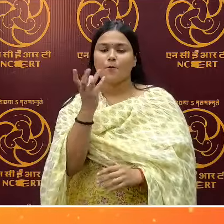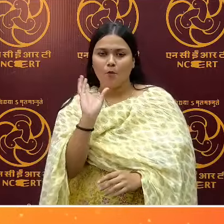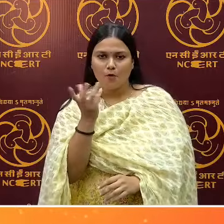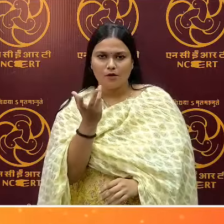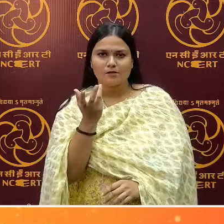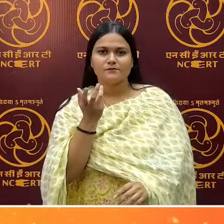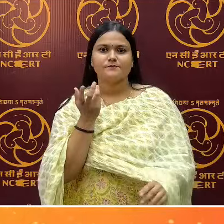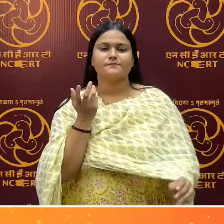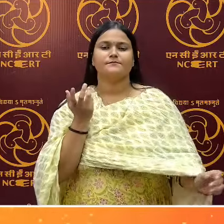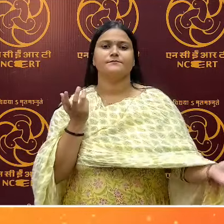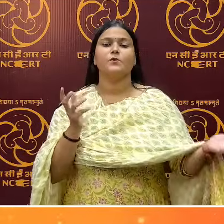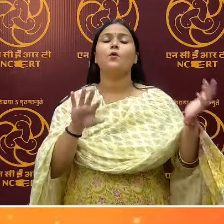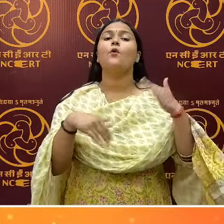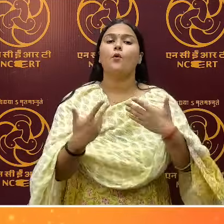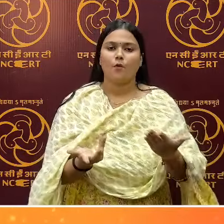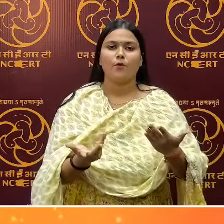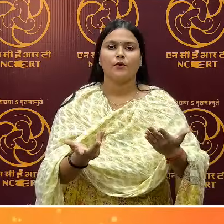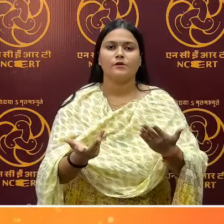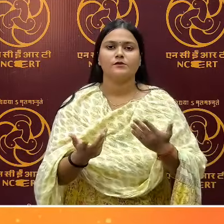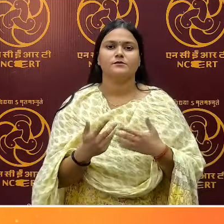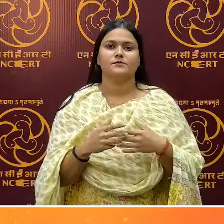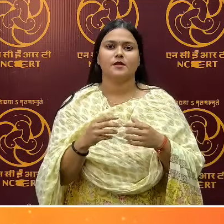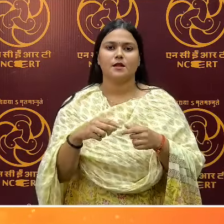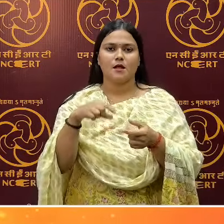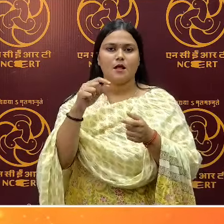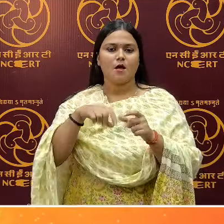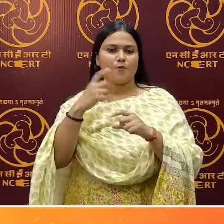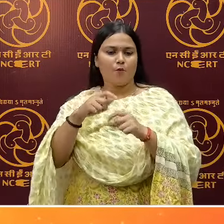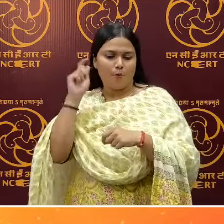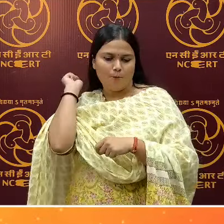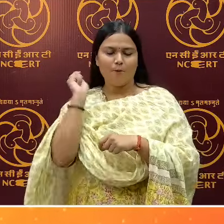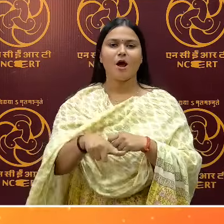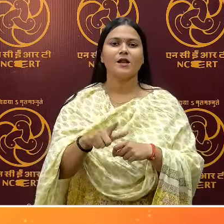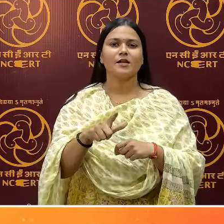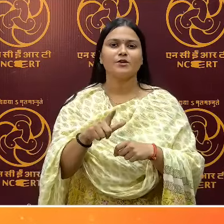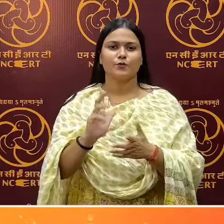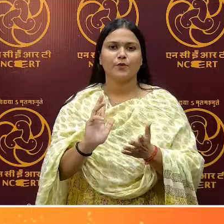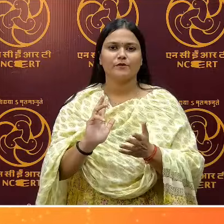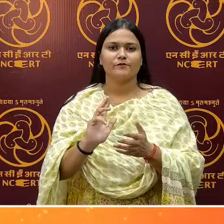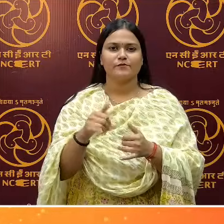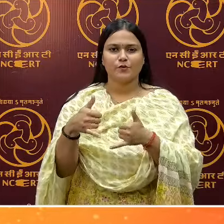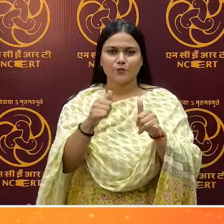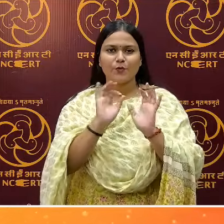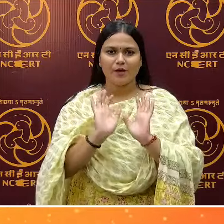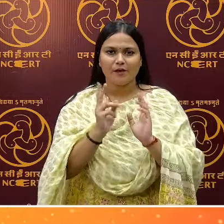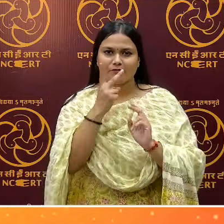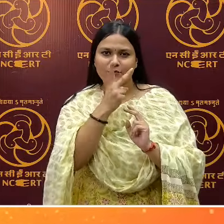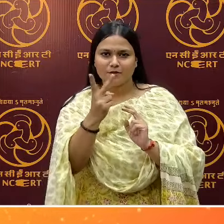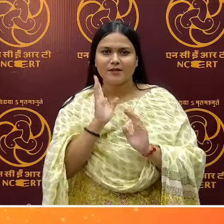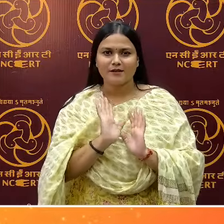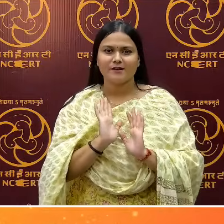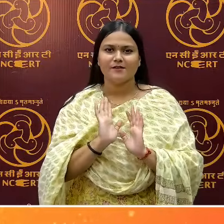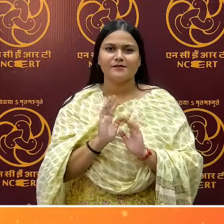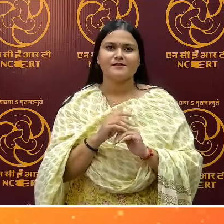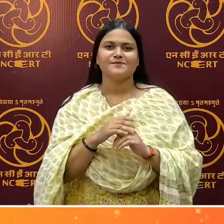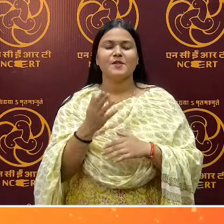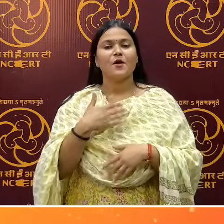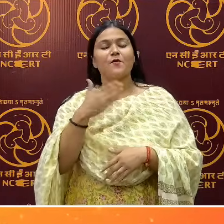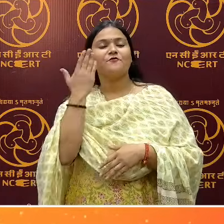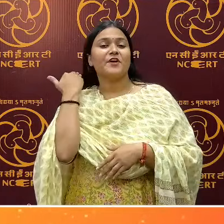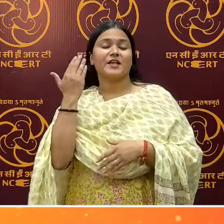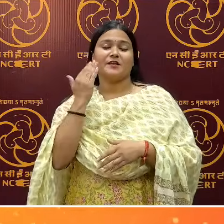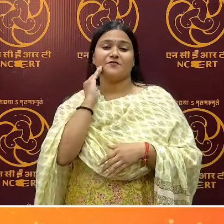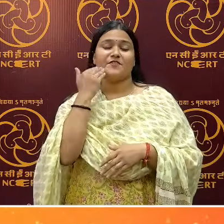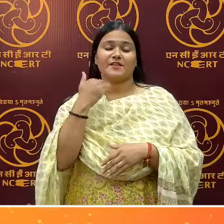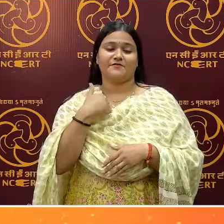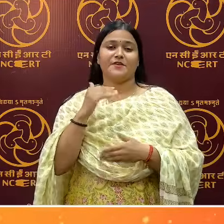see. Or what is it? A lattu. Lattu. Spinning top. Yes. So all of us have spent our childhood playing with